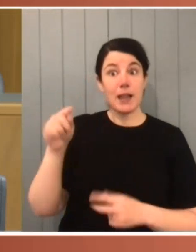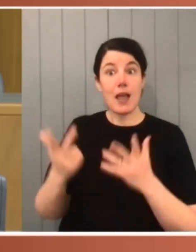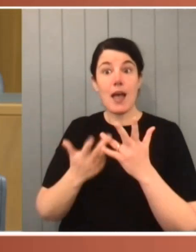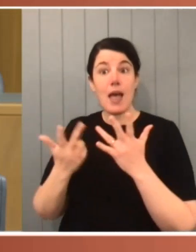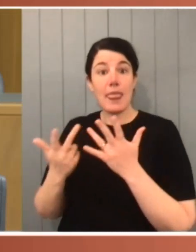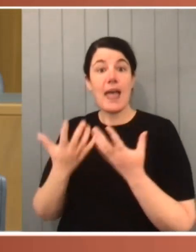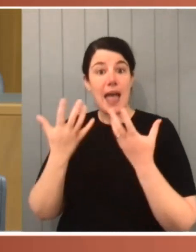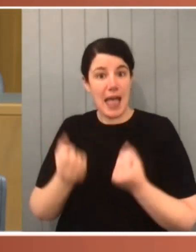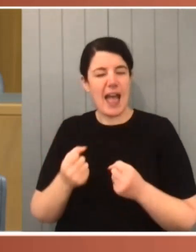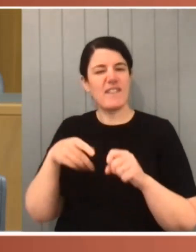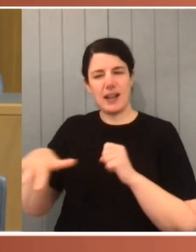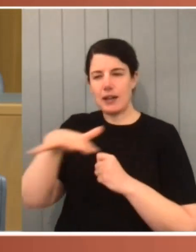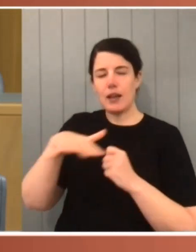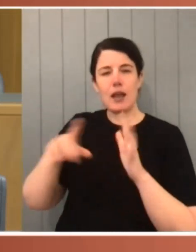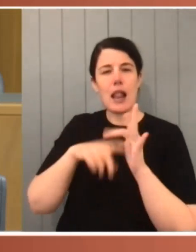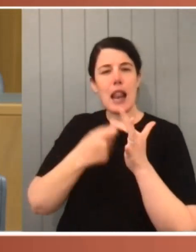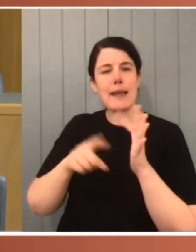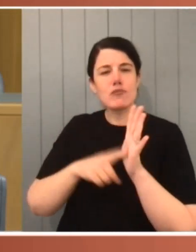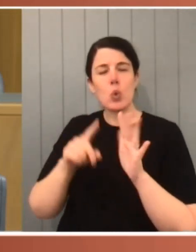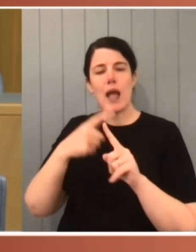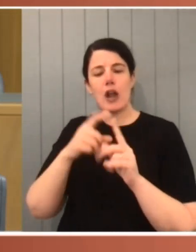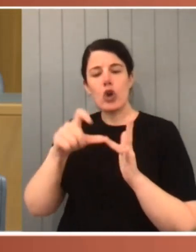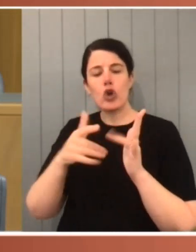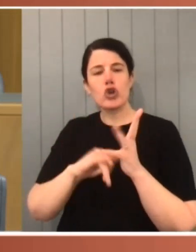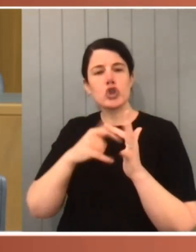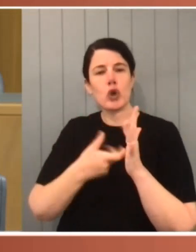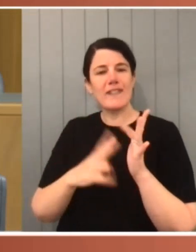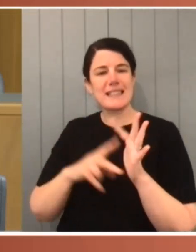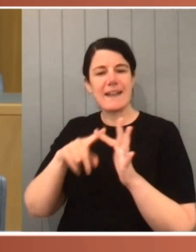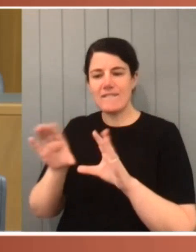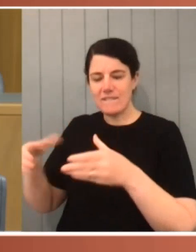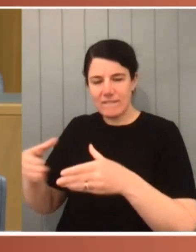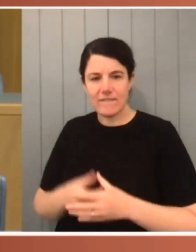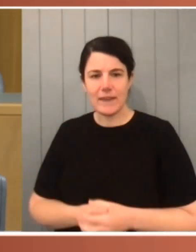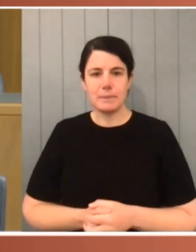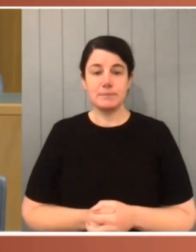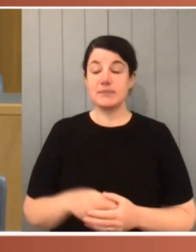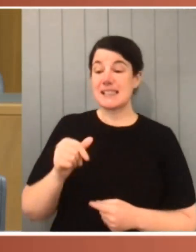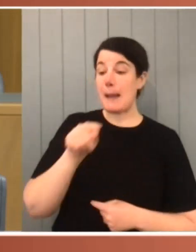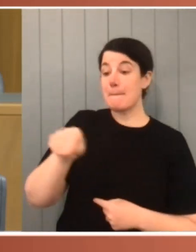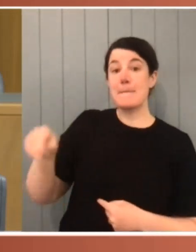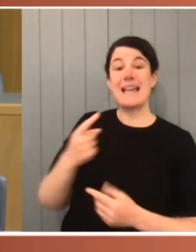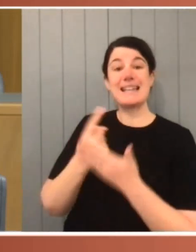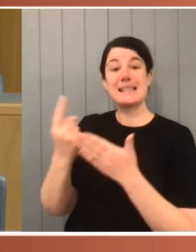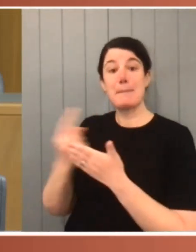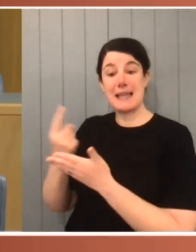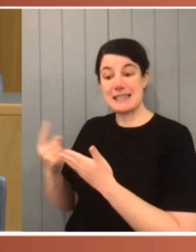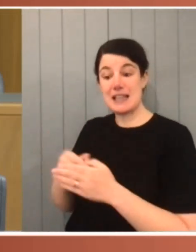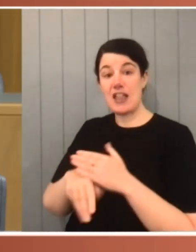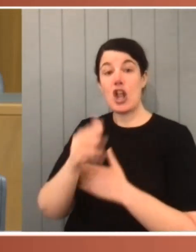side of politics in this period. A survey of coalition candidates at the 1996